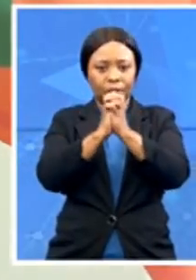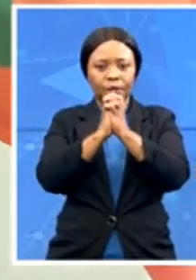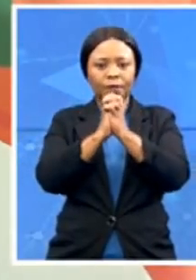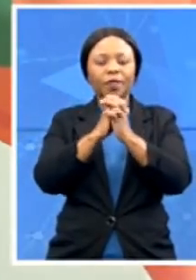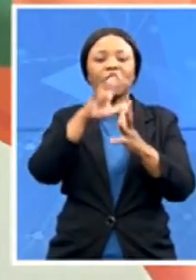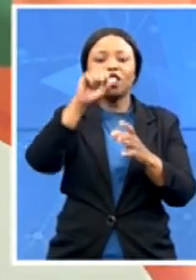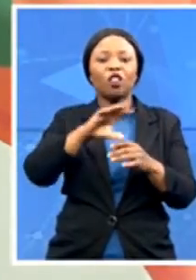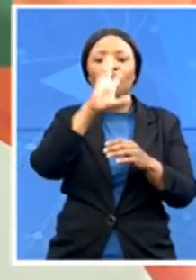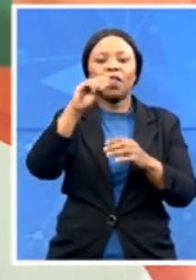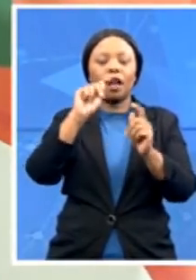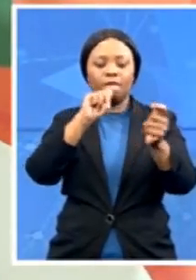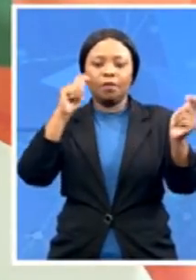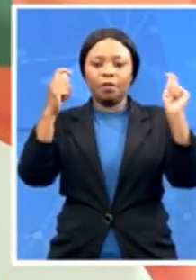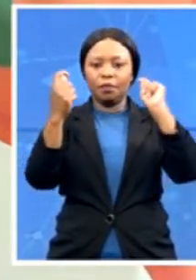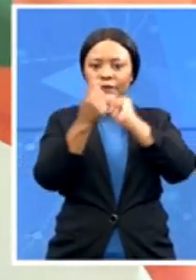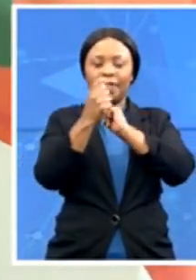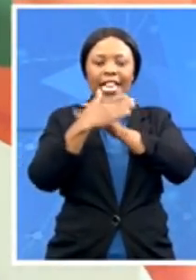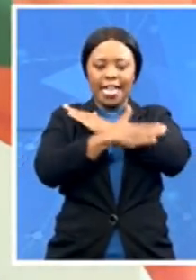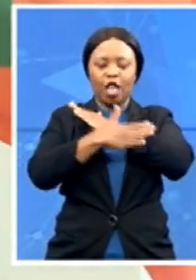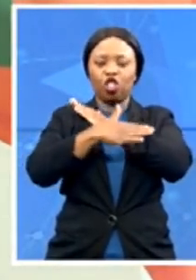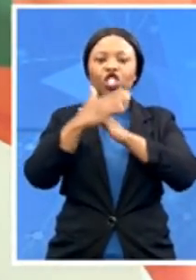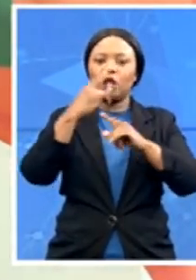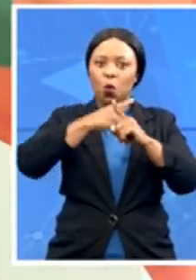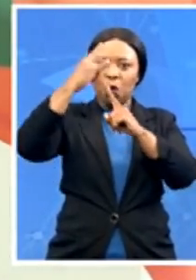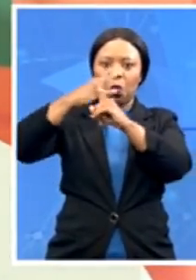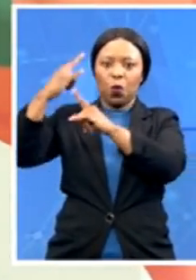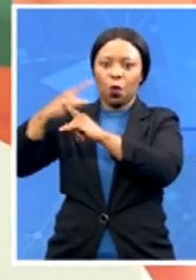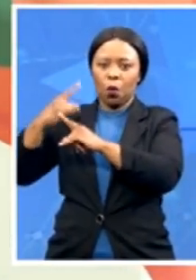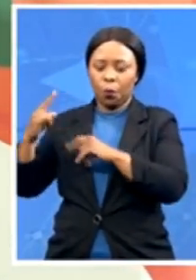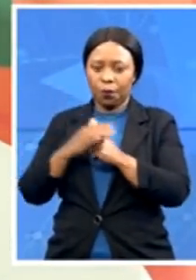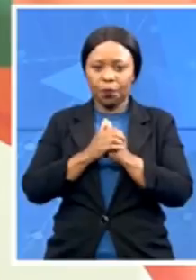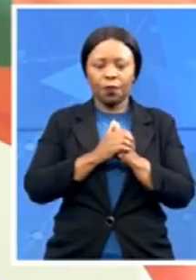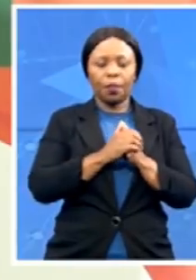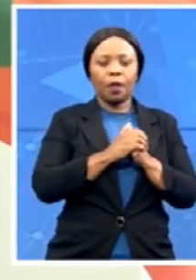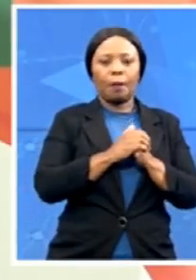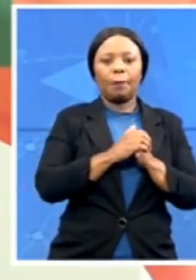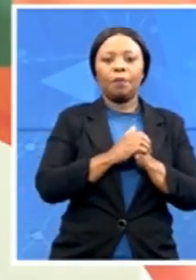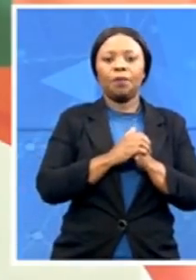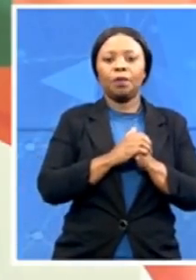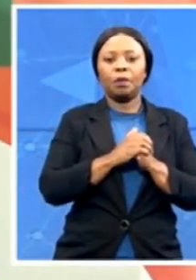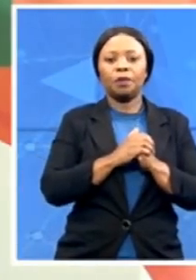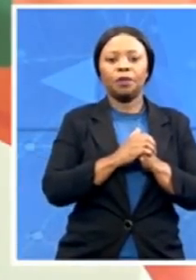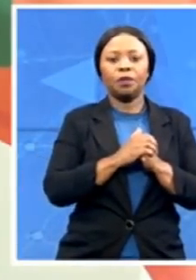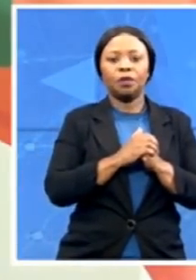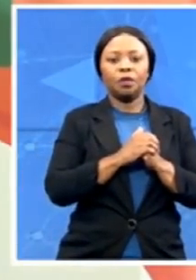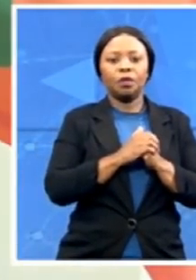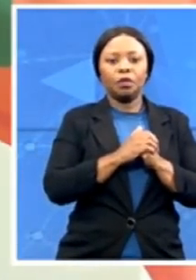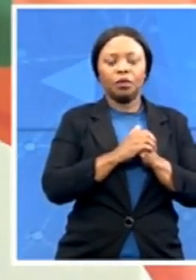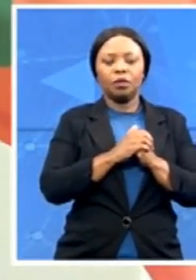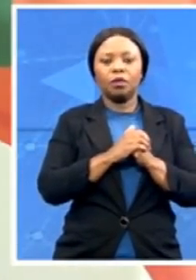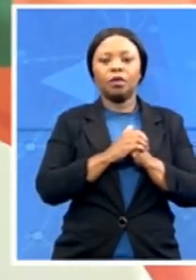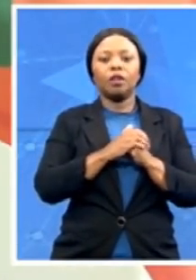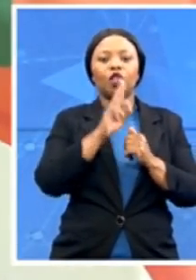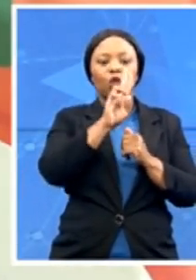The UDM was instrumental in agitating for the abolishing of immoral floor